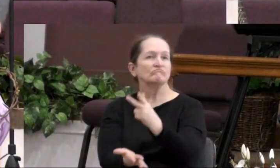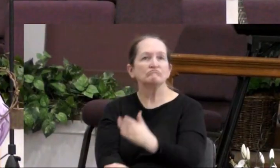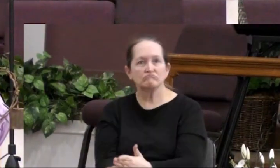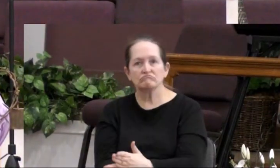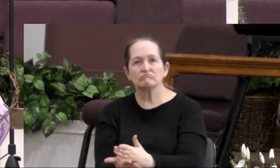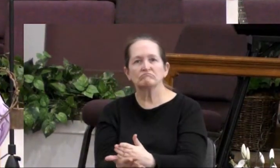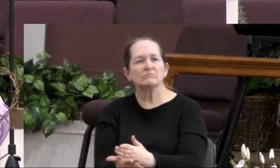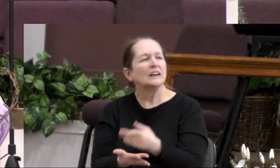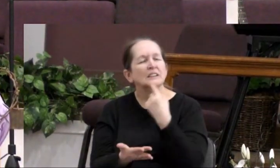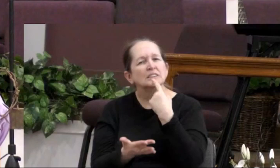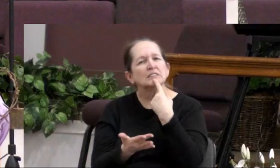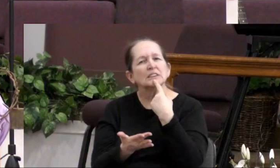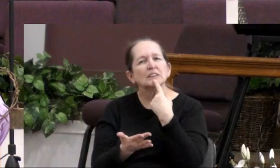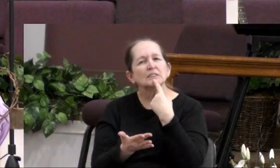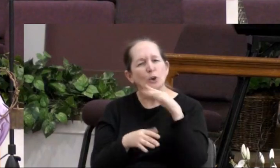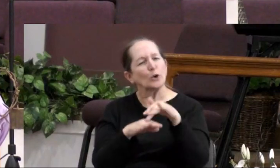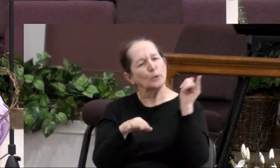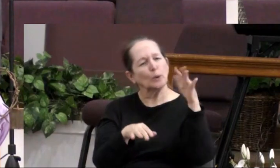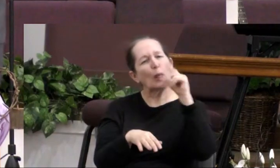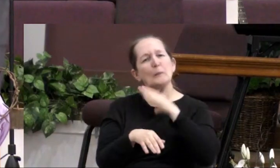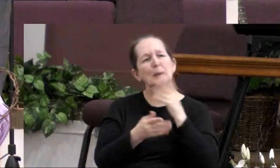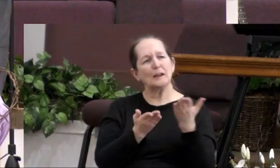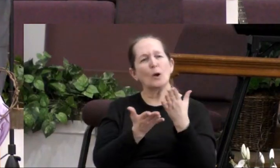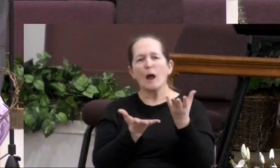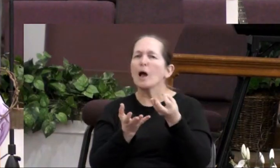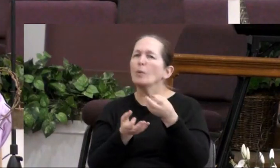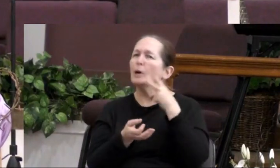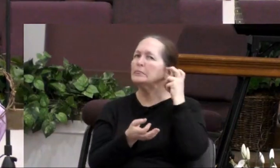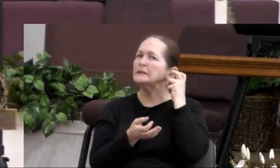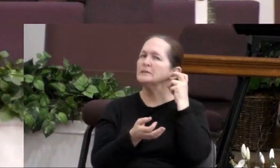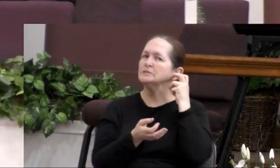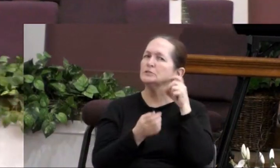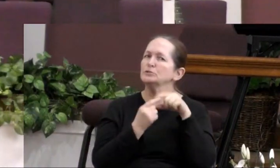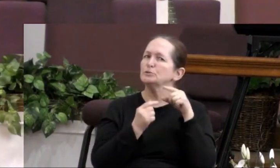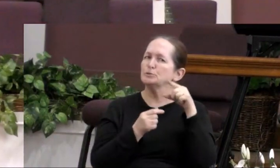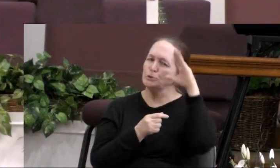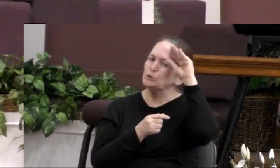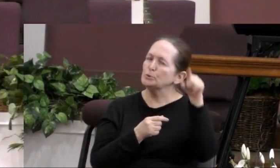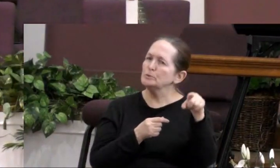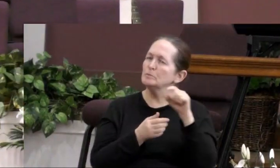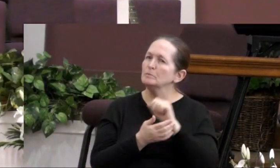He says, "What do you want me? Call him here. I want to listen to him.